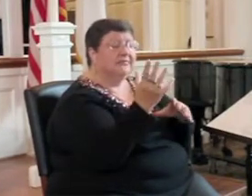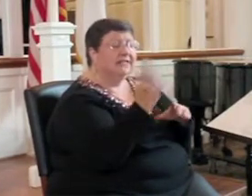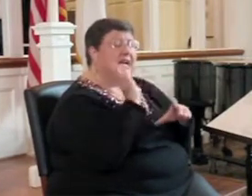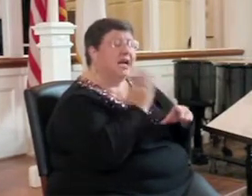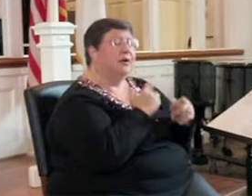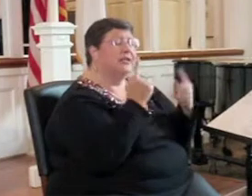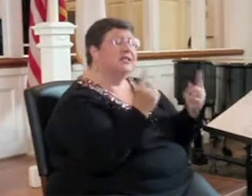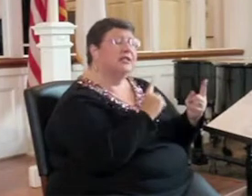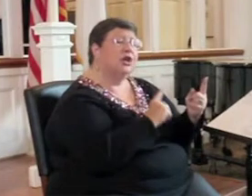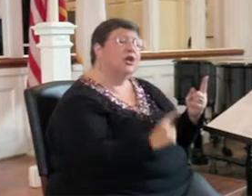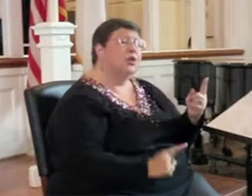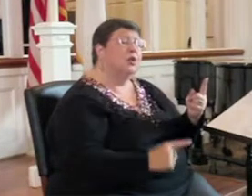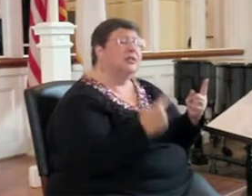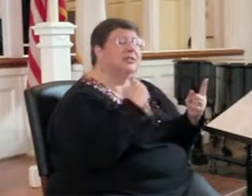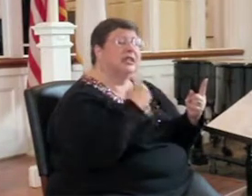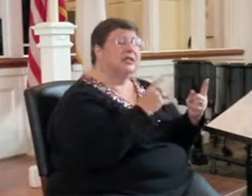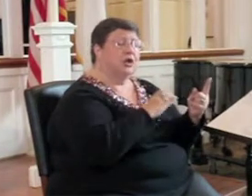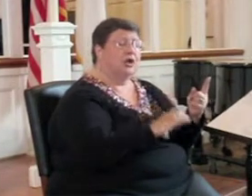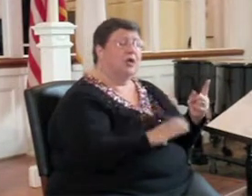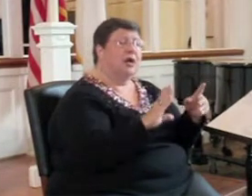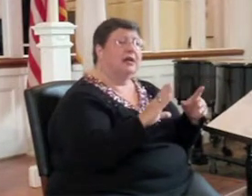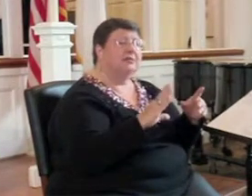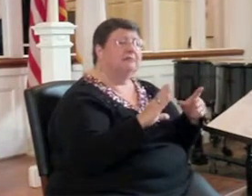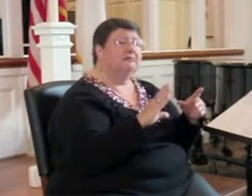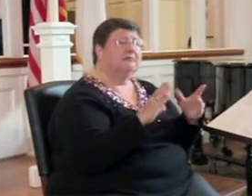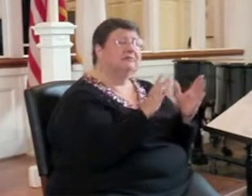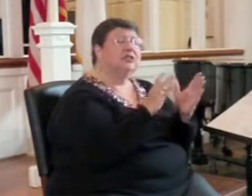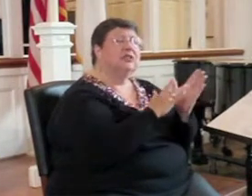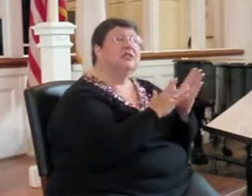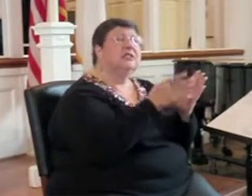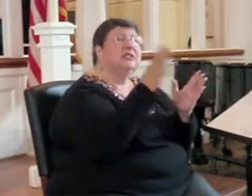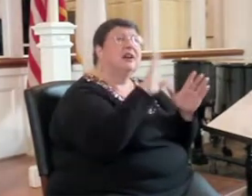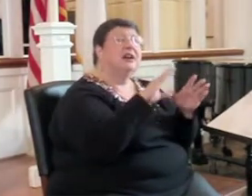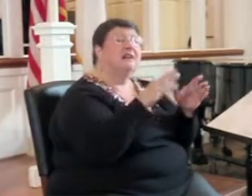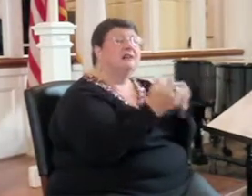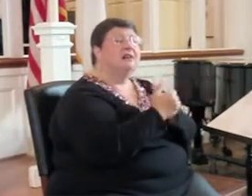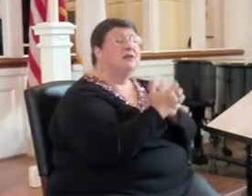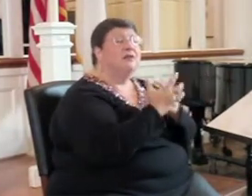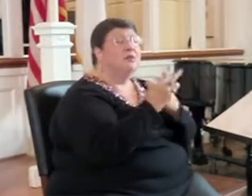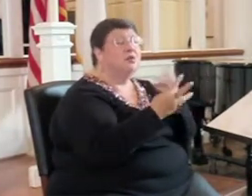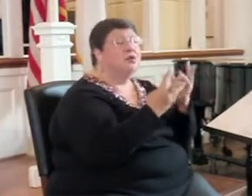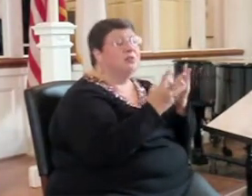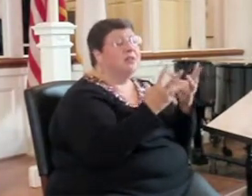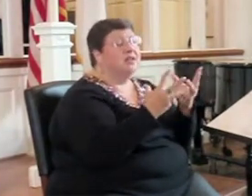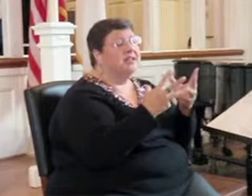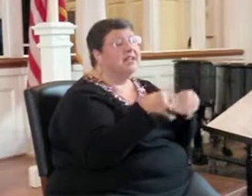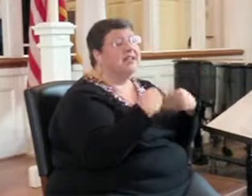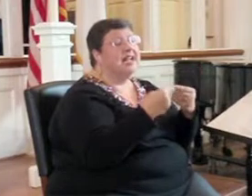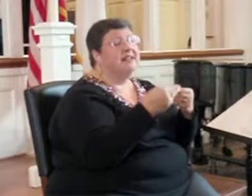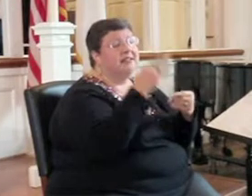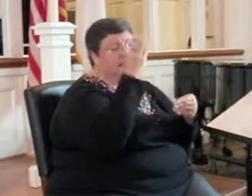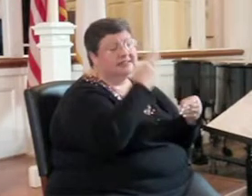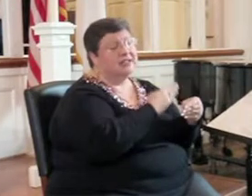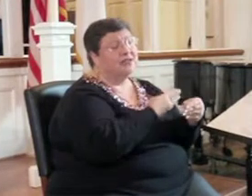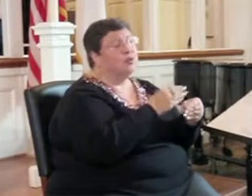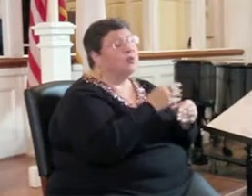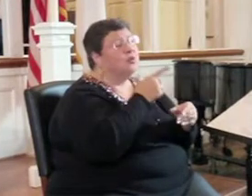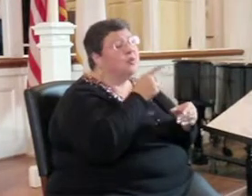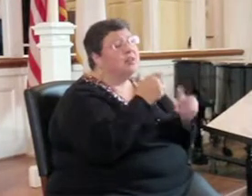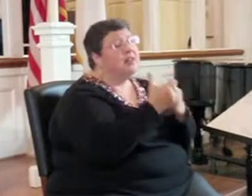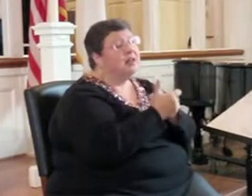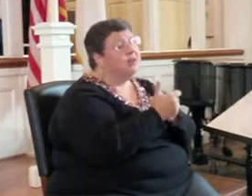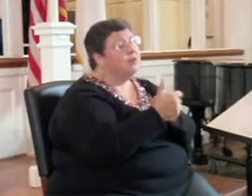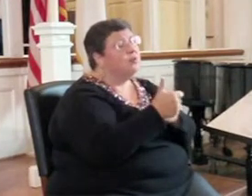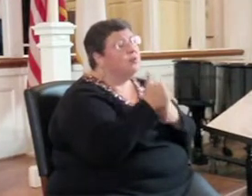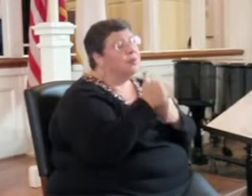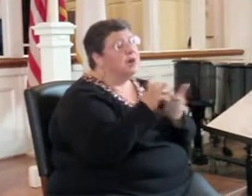says, for God so loved the world that he gave his Son, that whoever believes should not perish but have eternal life. For God